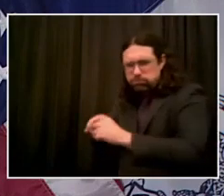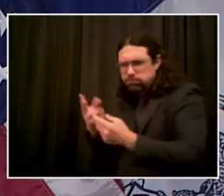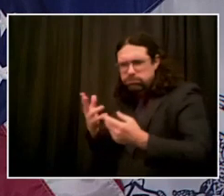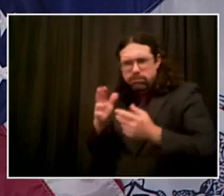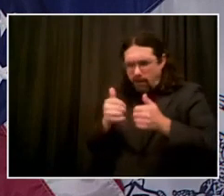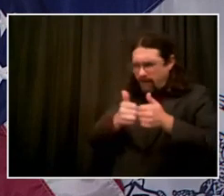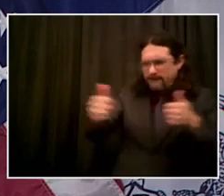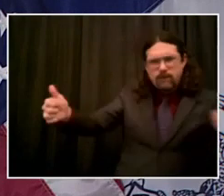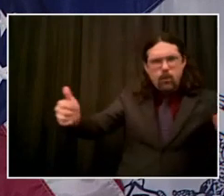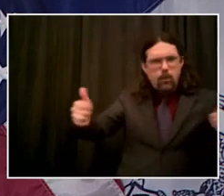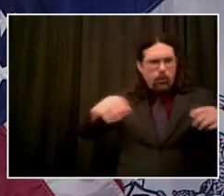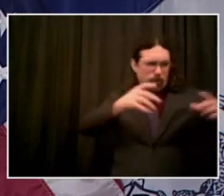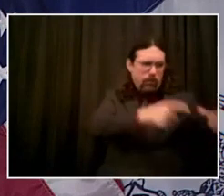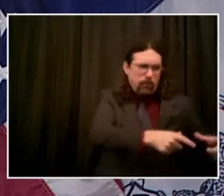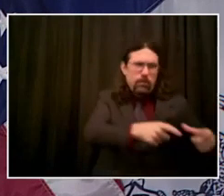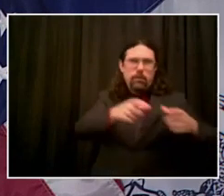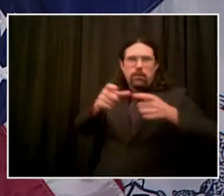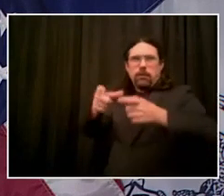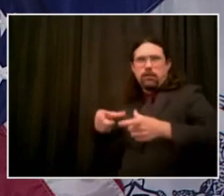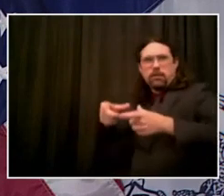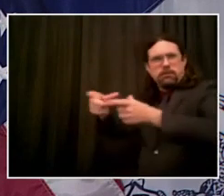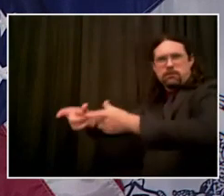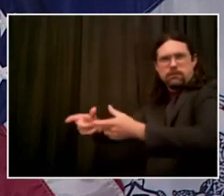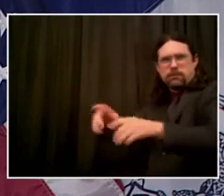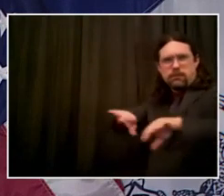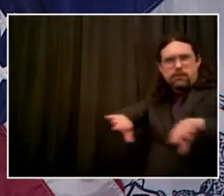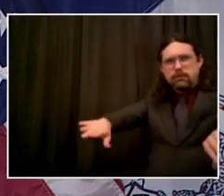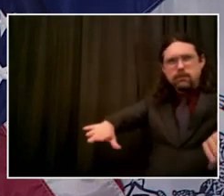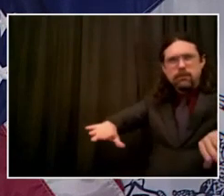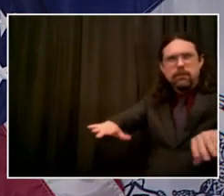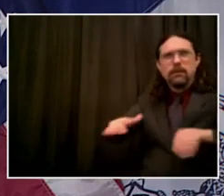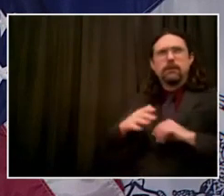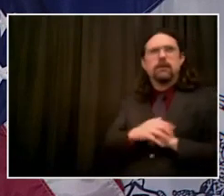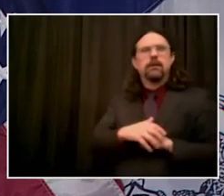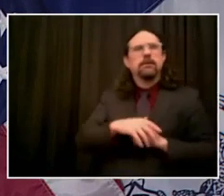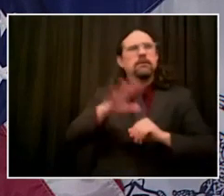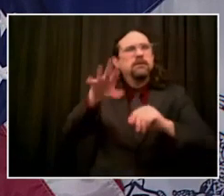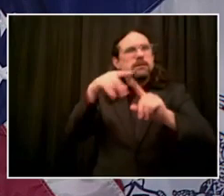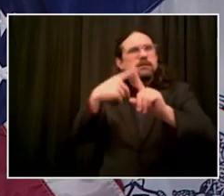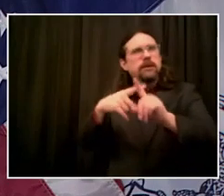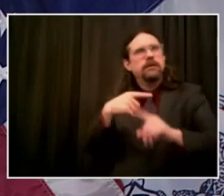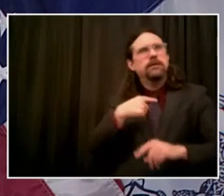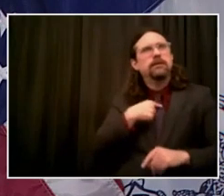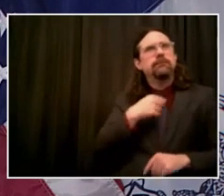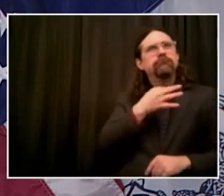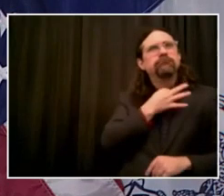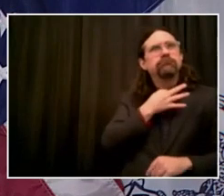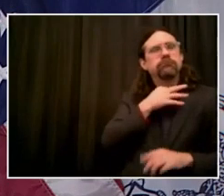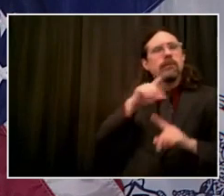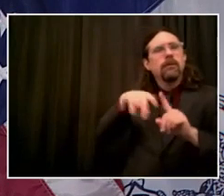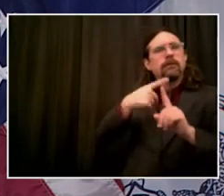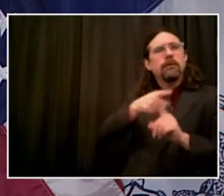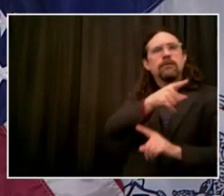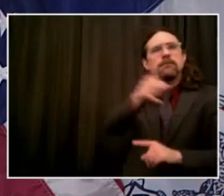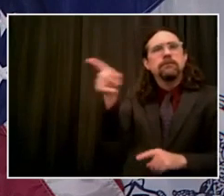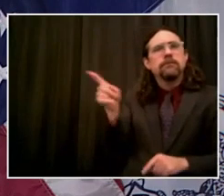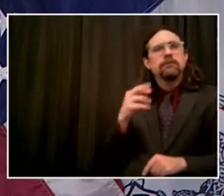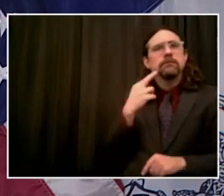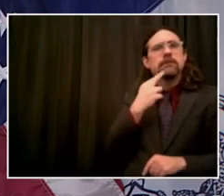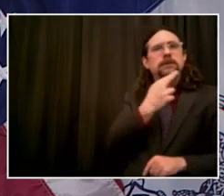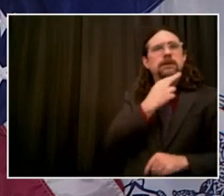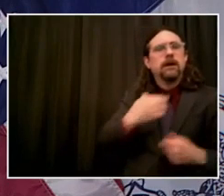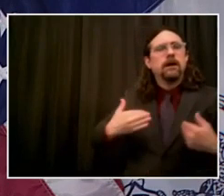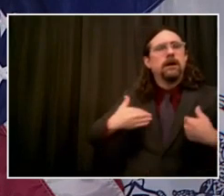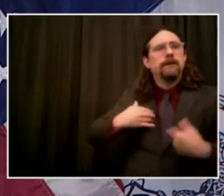one's half intoxicated, it's kind of hard to do the right thing. Are there any concerns about people individually and collectively